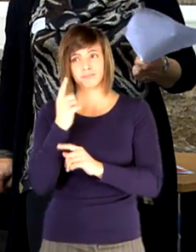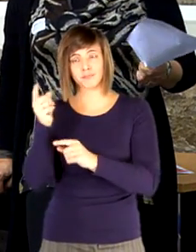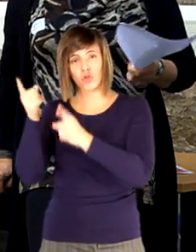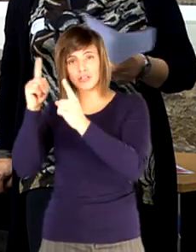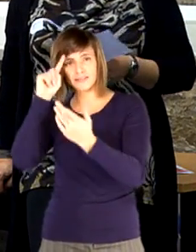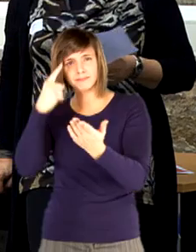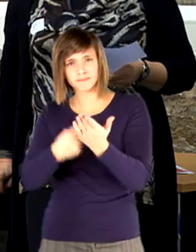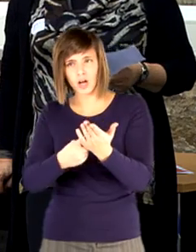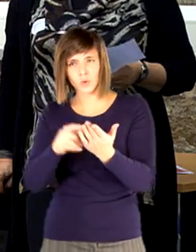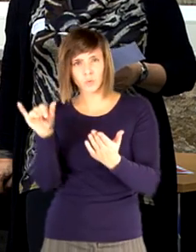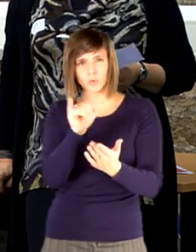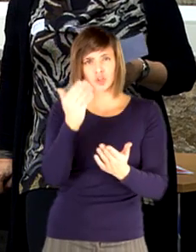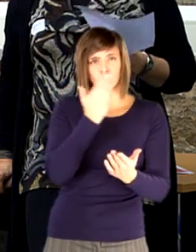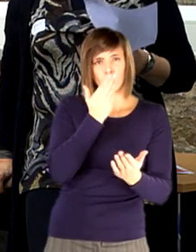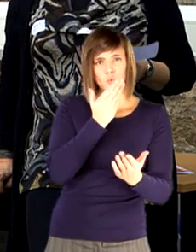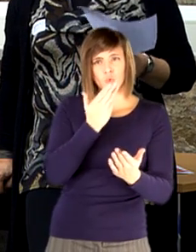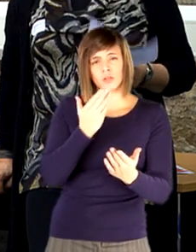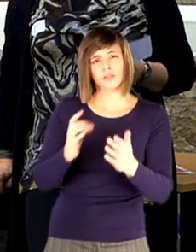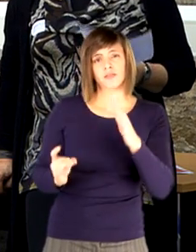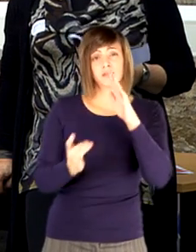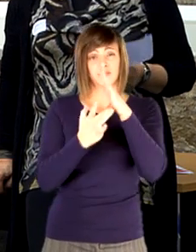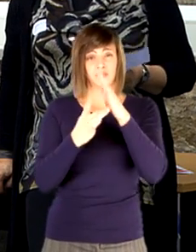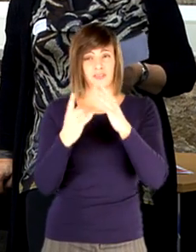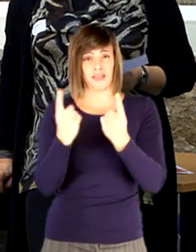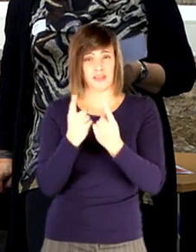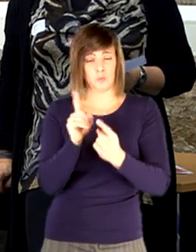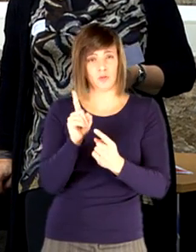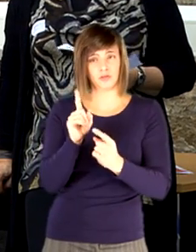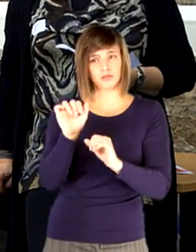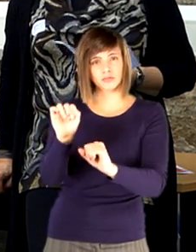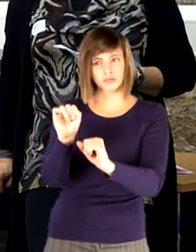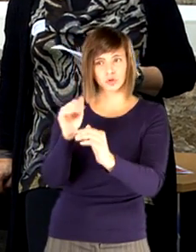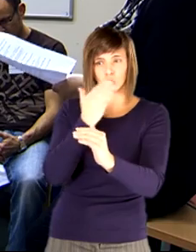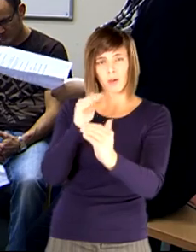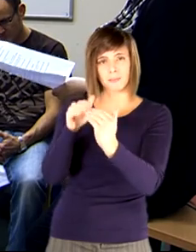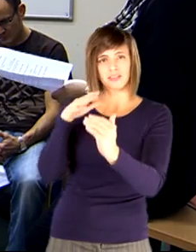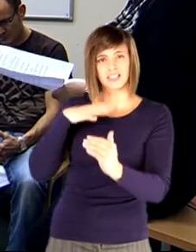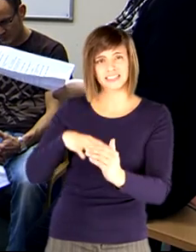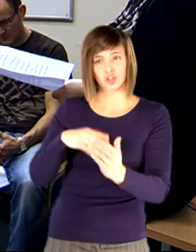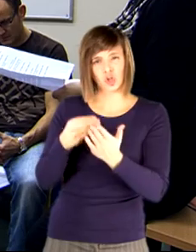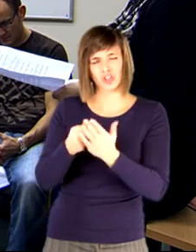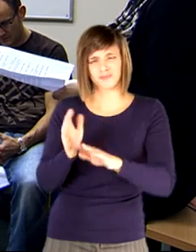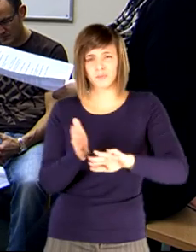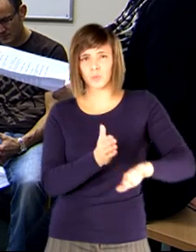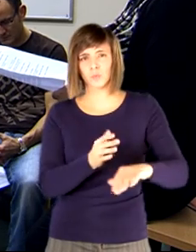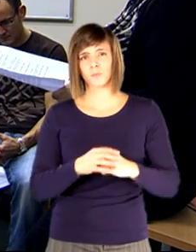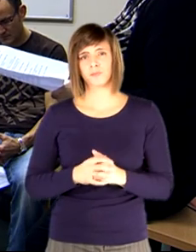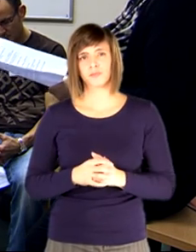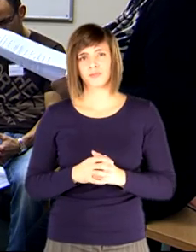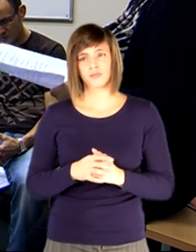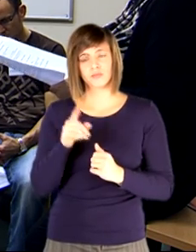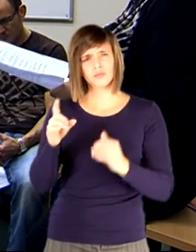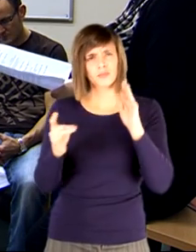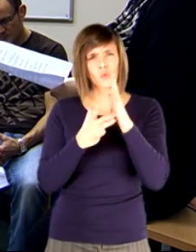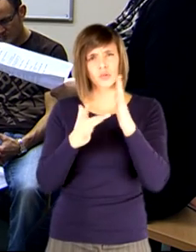which school to name as a local authority, the first thing that you have to do is look at whether the school meets the need, not how much it costs.